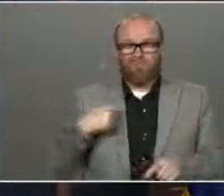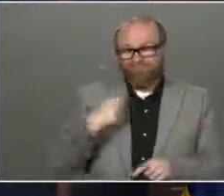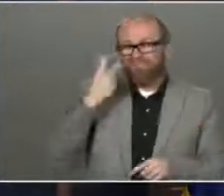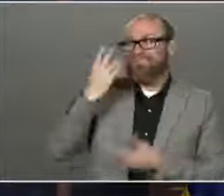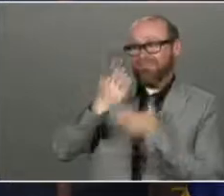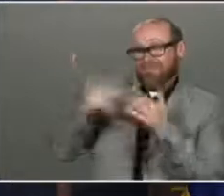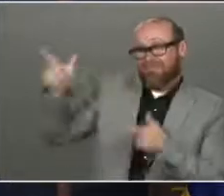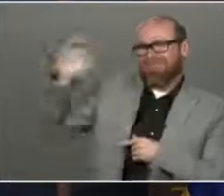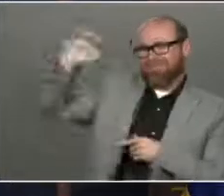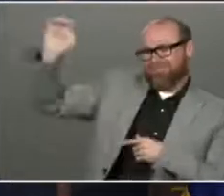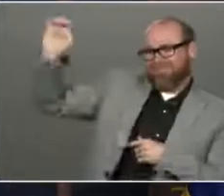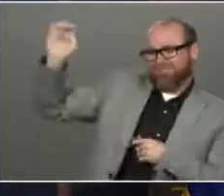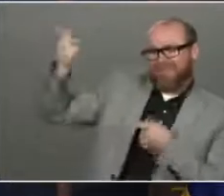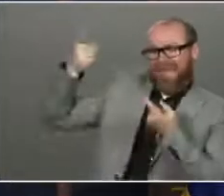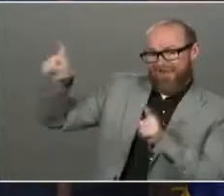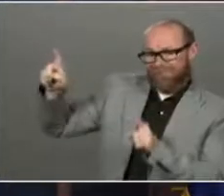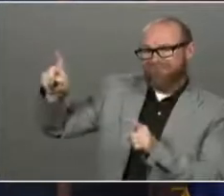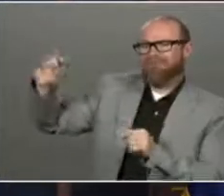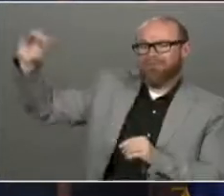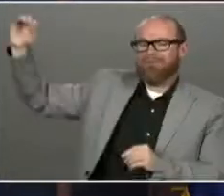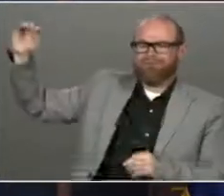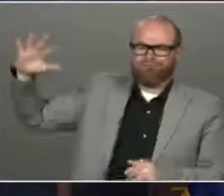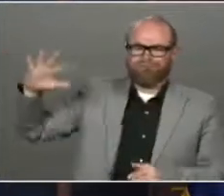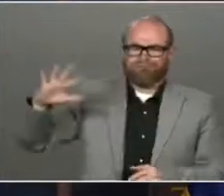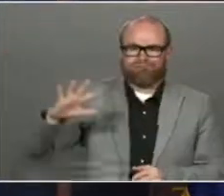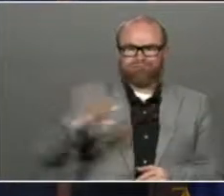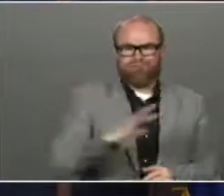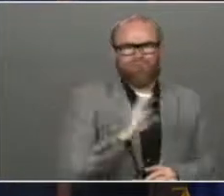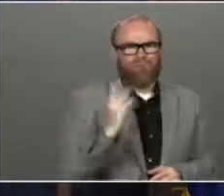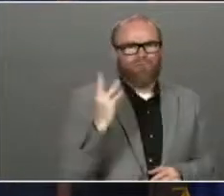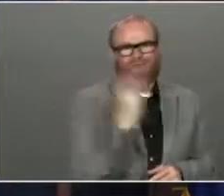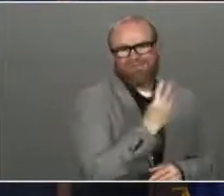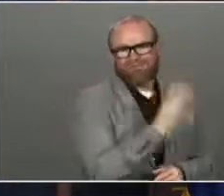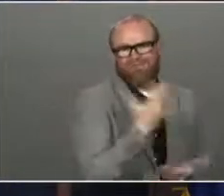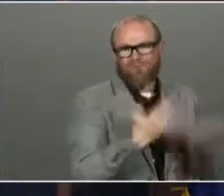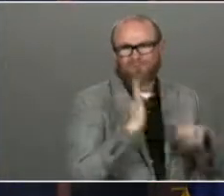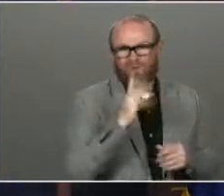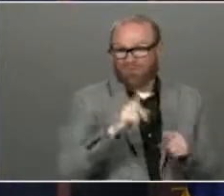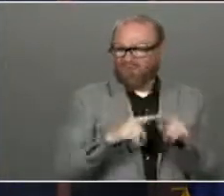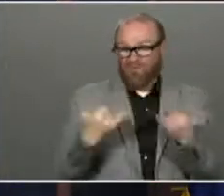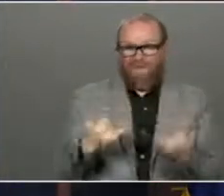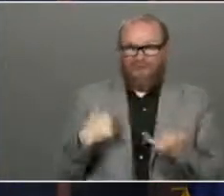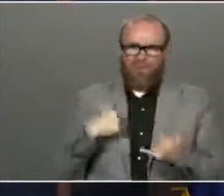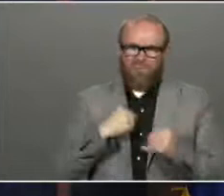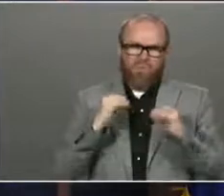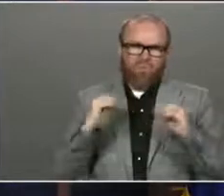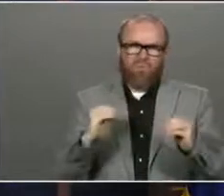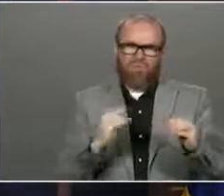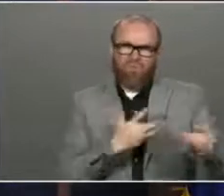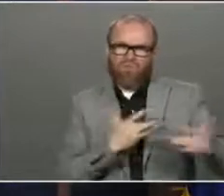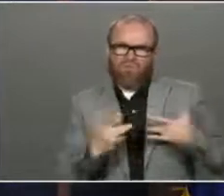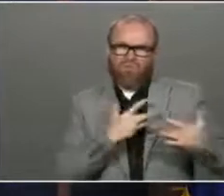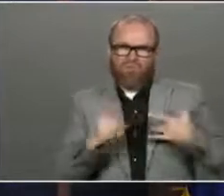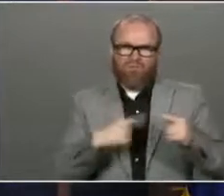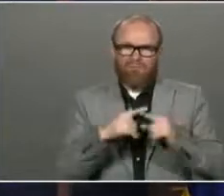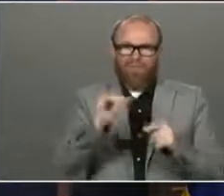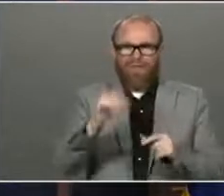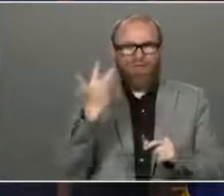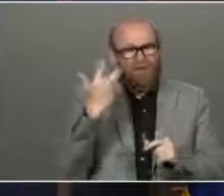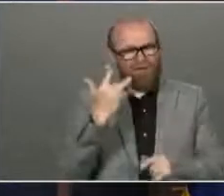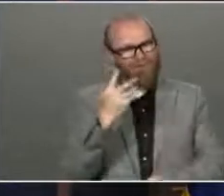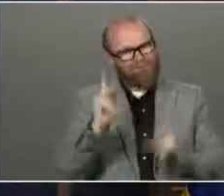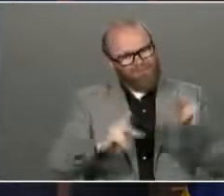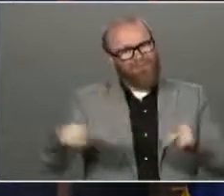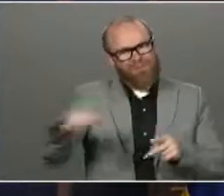appears to be coming down in those states as well. They're not very concerned about that at all. With our vaccination rates as high as they